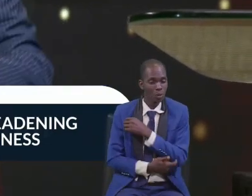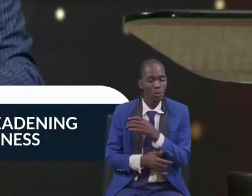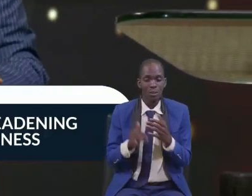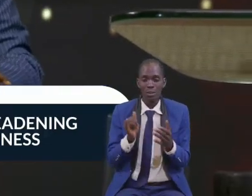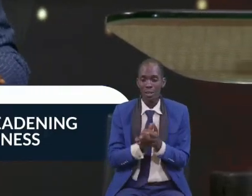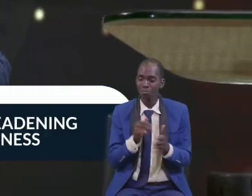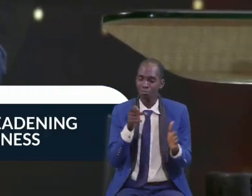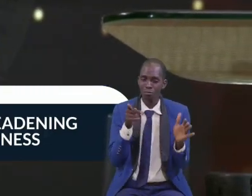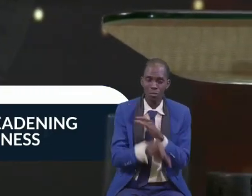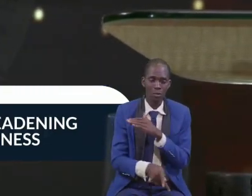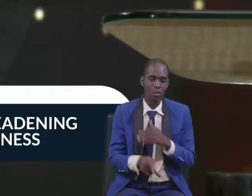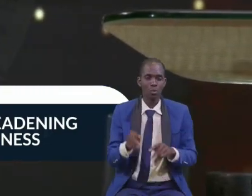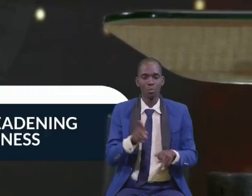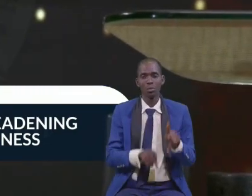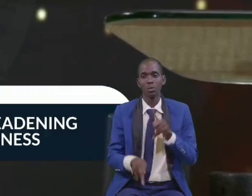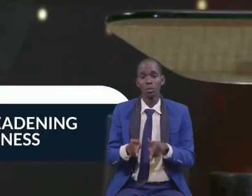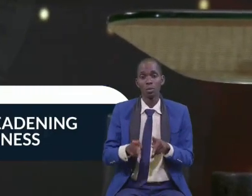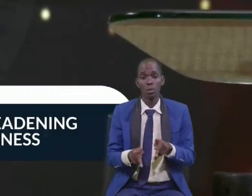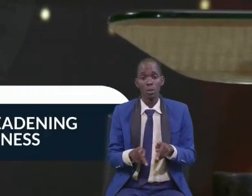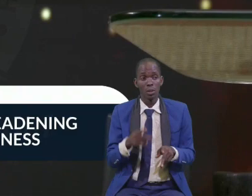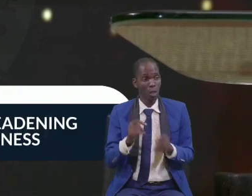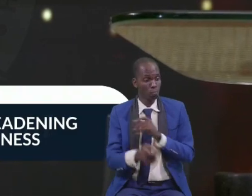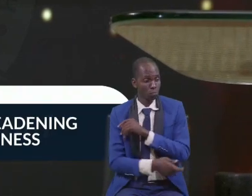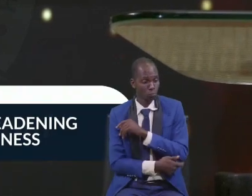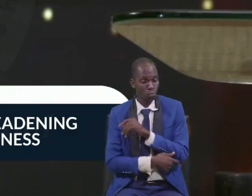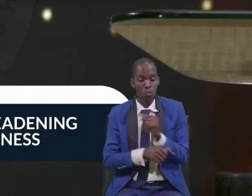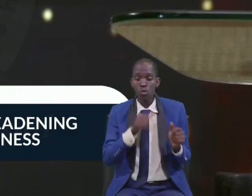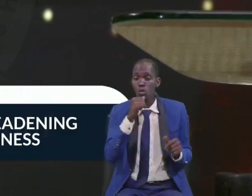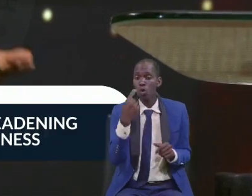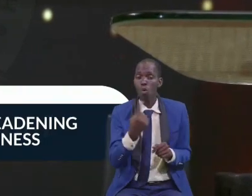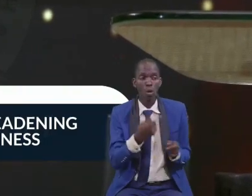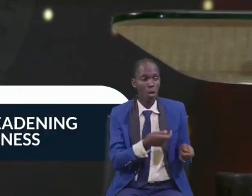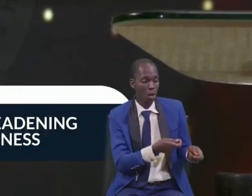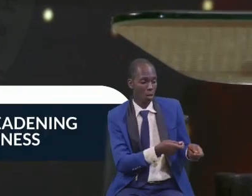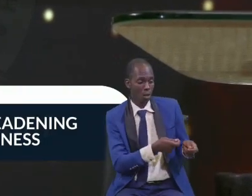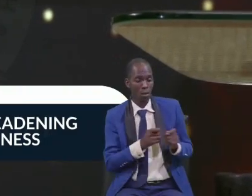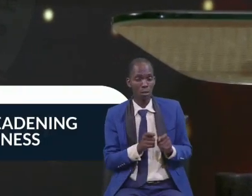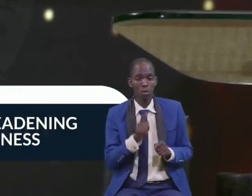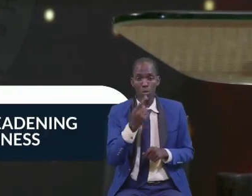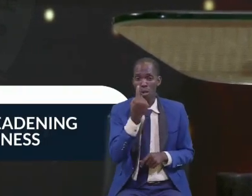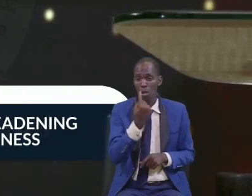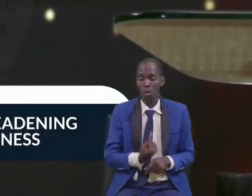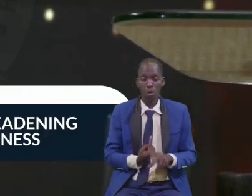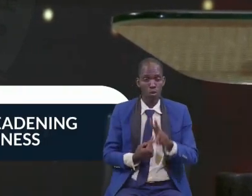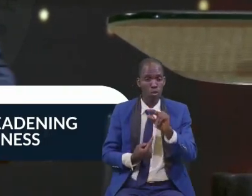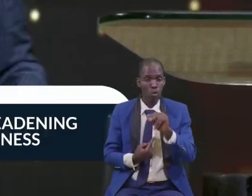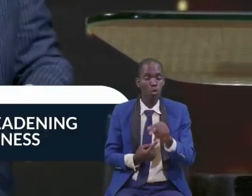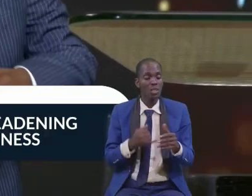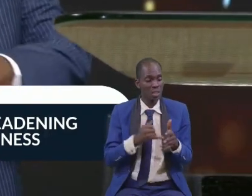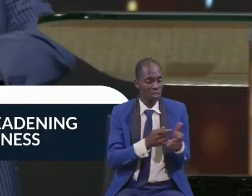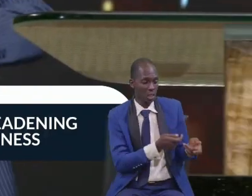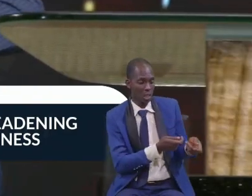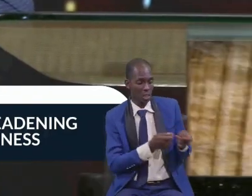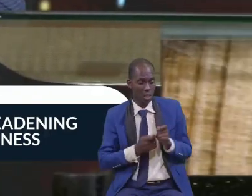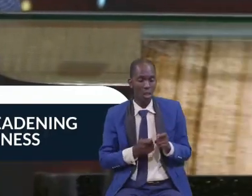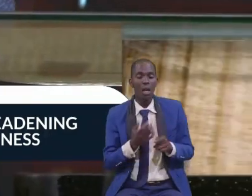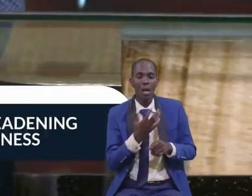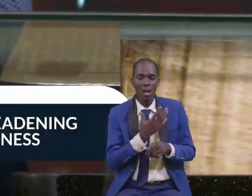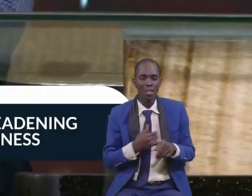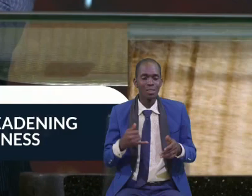that, they allure you into evil, entice you into evil. You